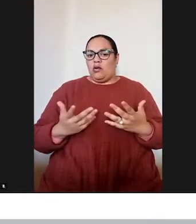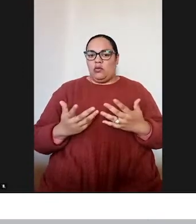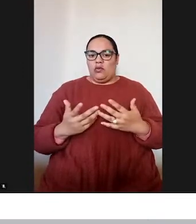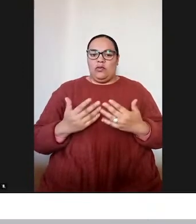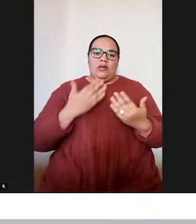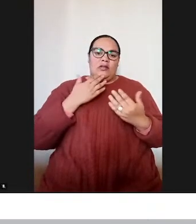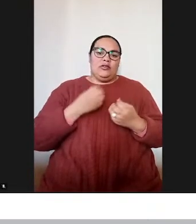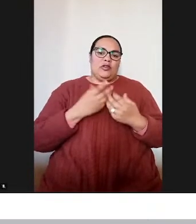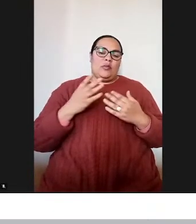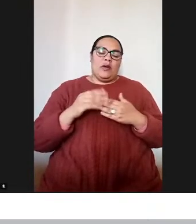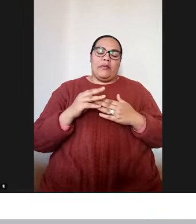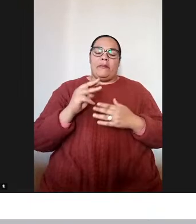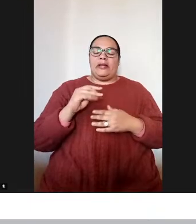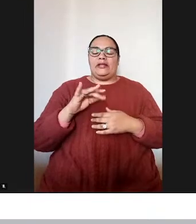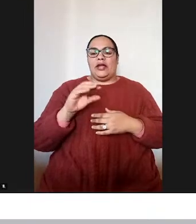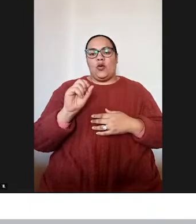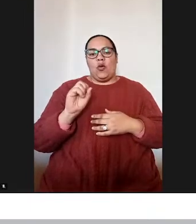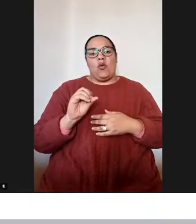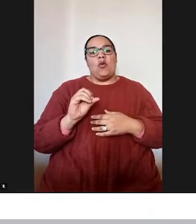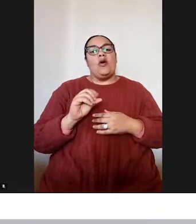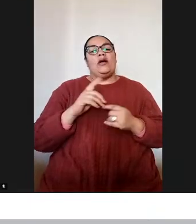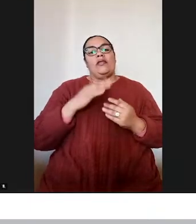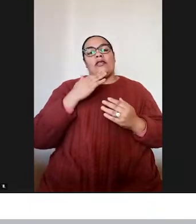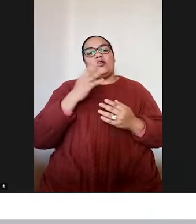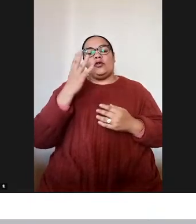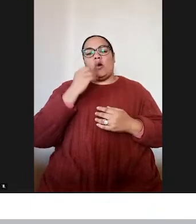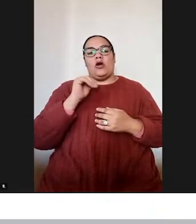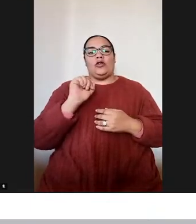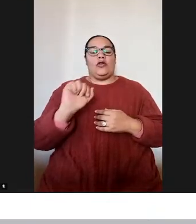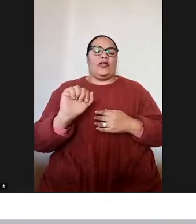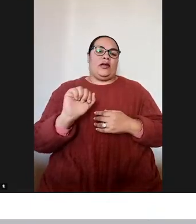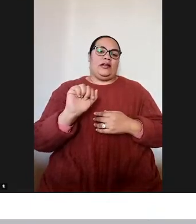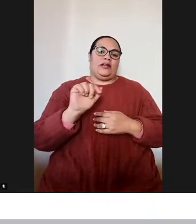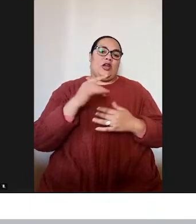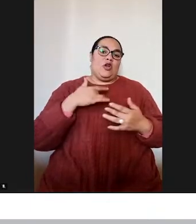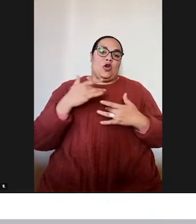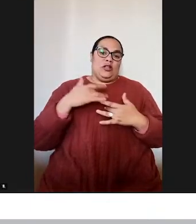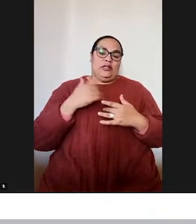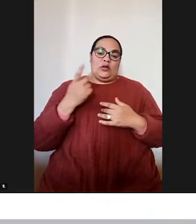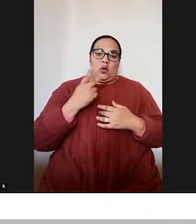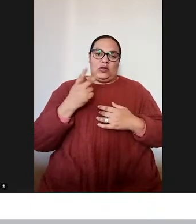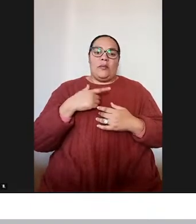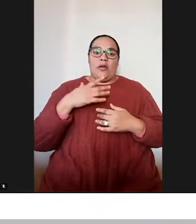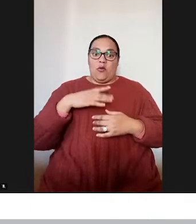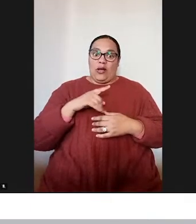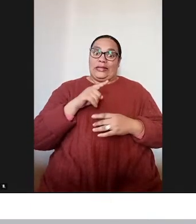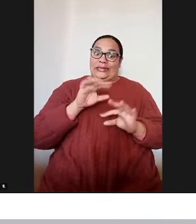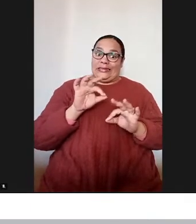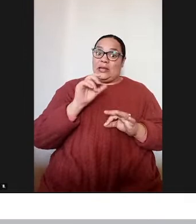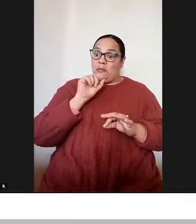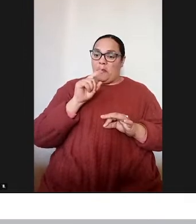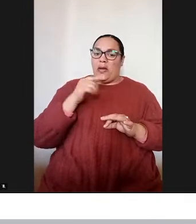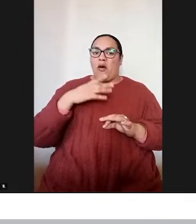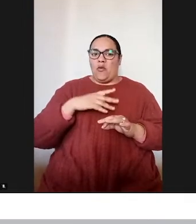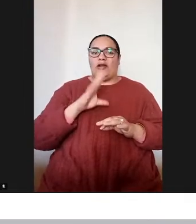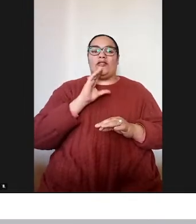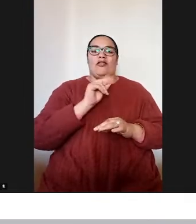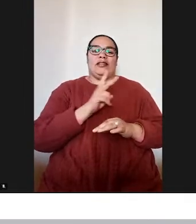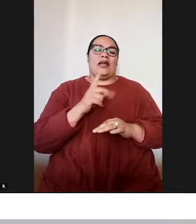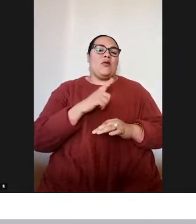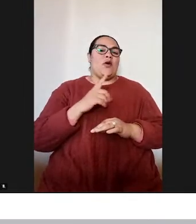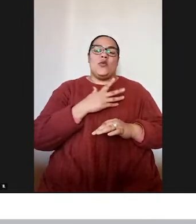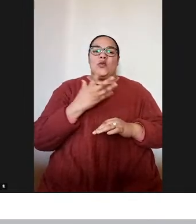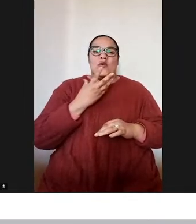Thank you very much, Member Maseko, and thank you for raising the latter concern as well. I was going to raise that one again, since we do not